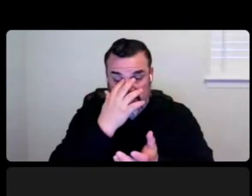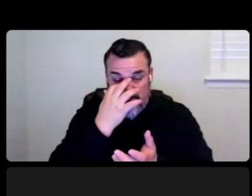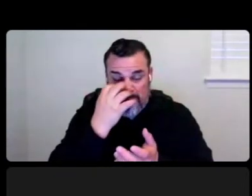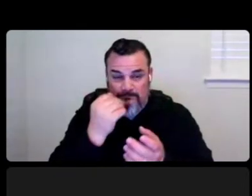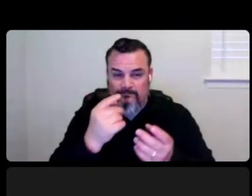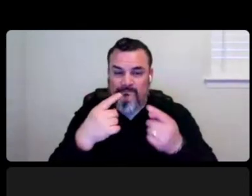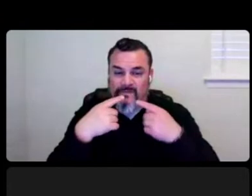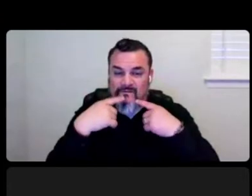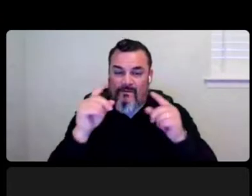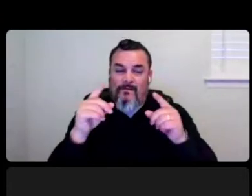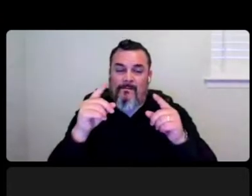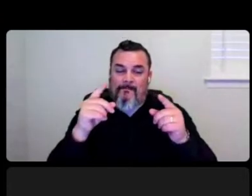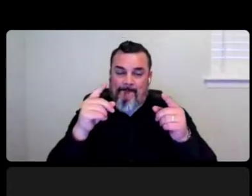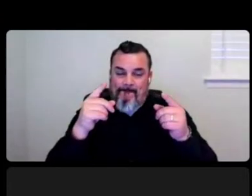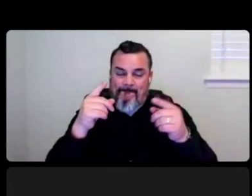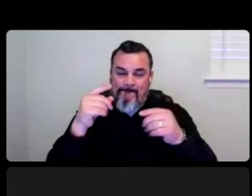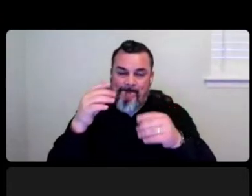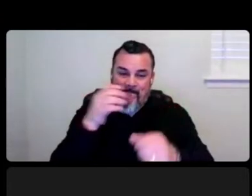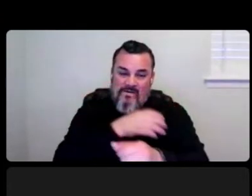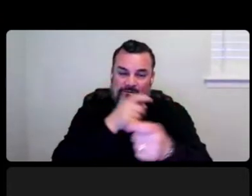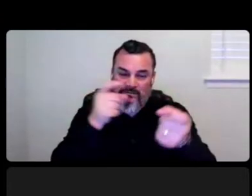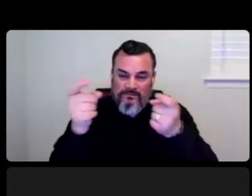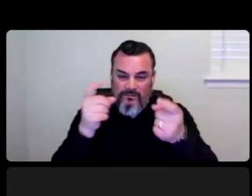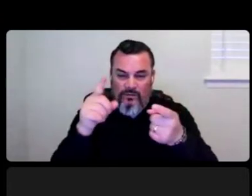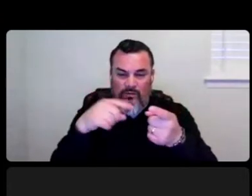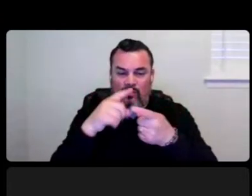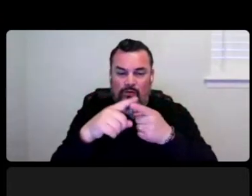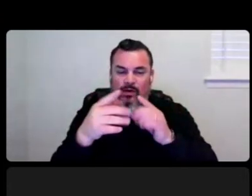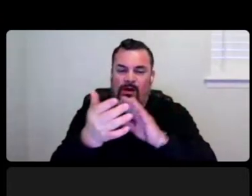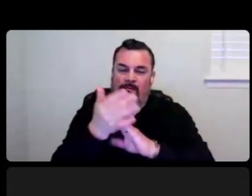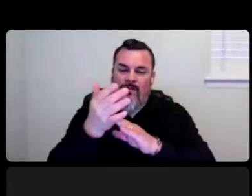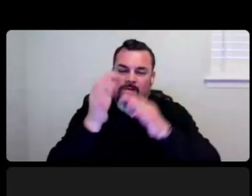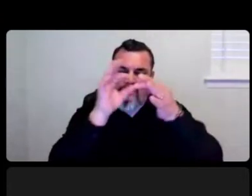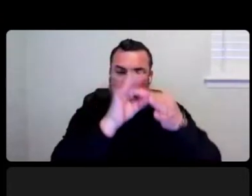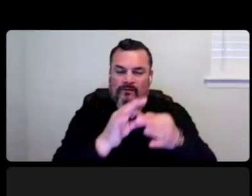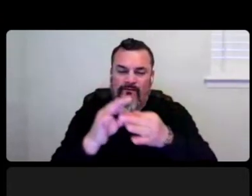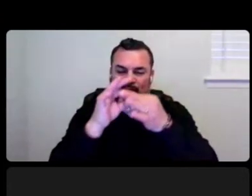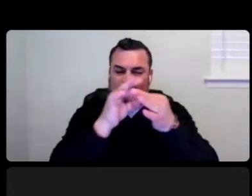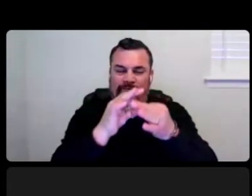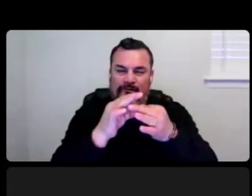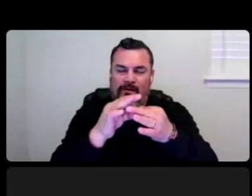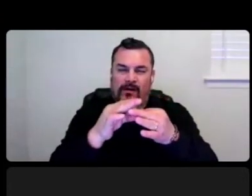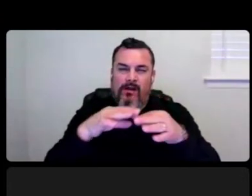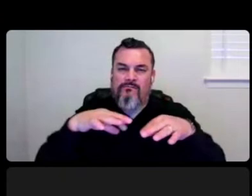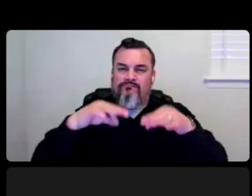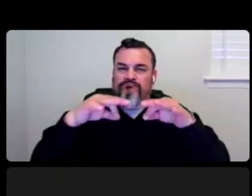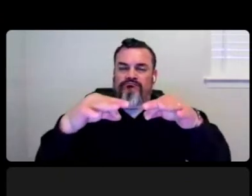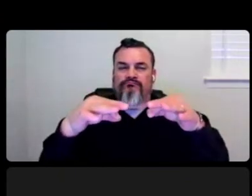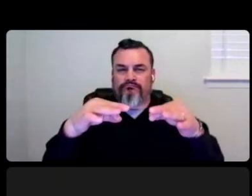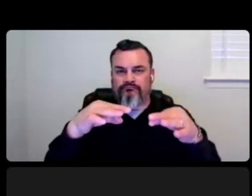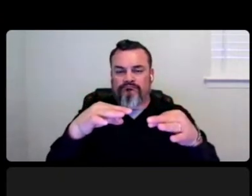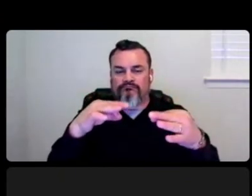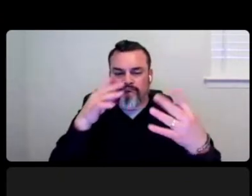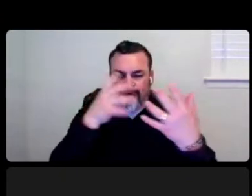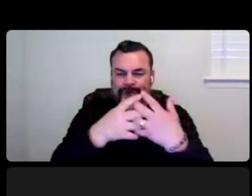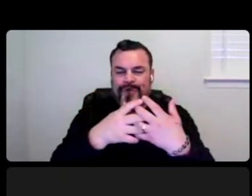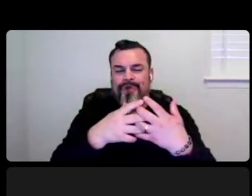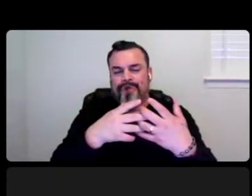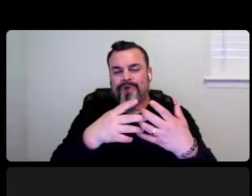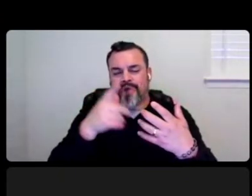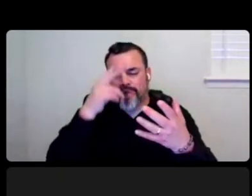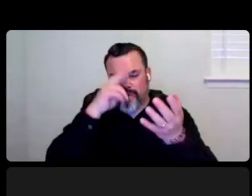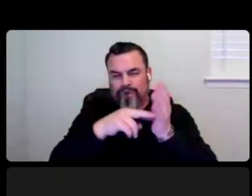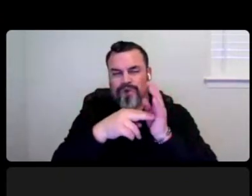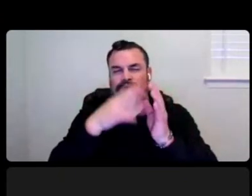Effective, powerful governance occurs when the board is operating with a unified, cohesive manner where your purpose is together and it's driven by your